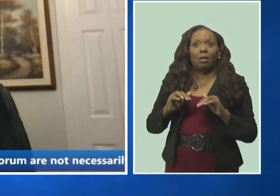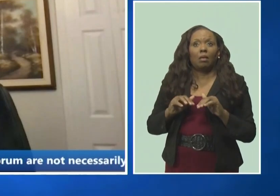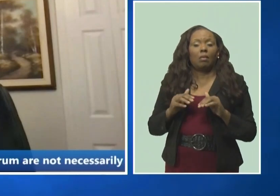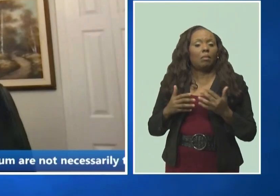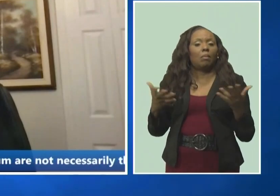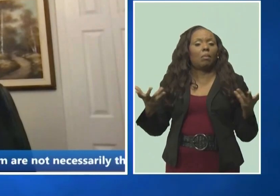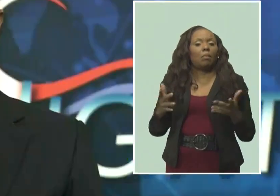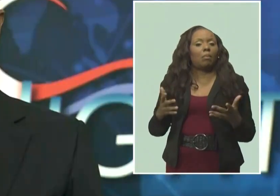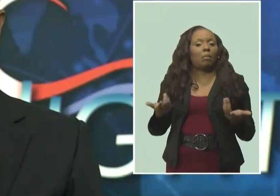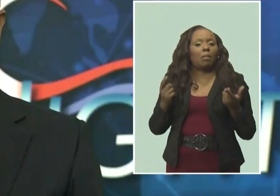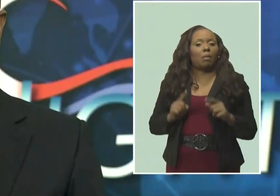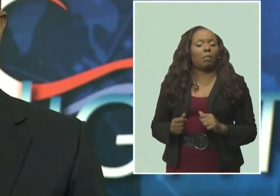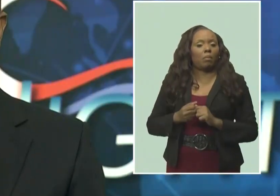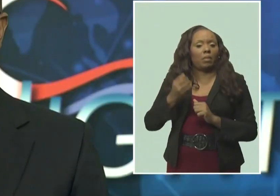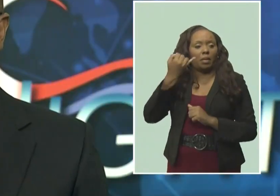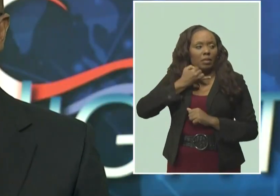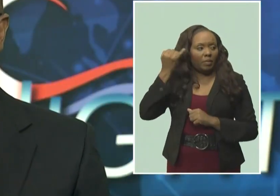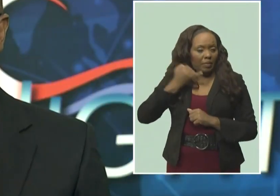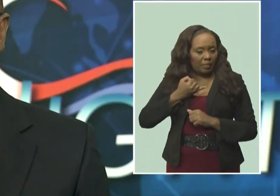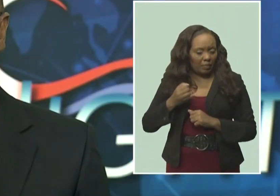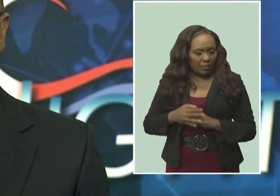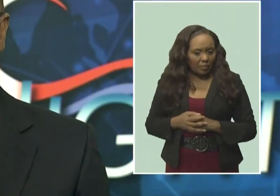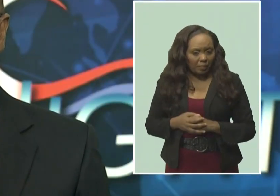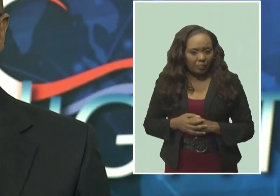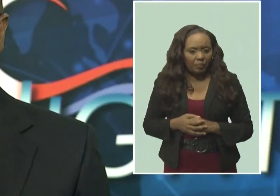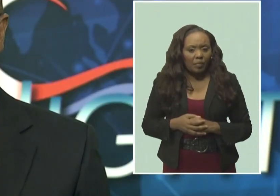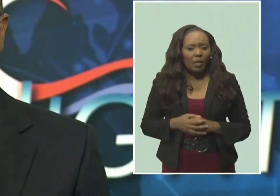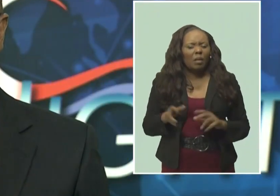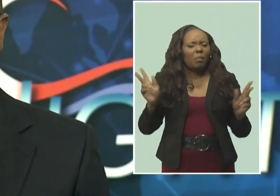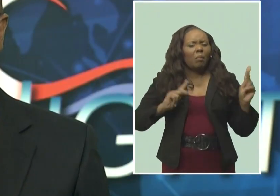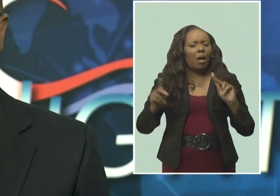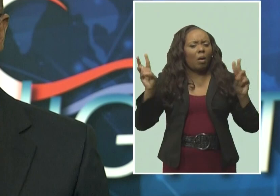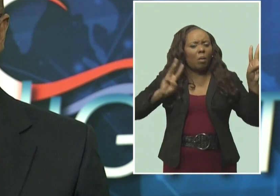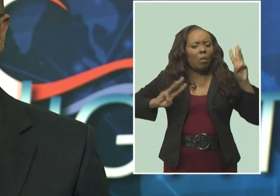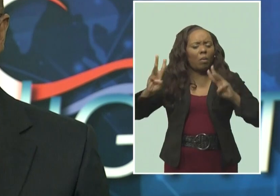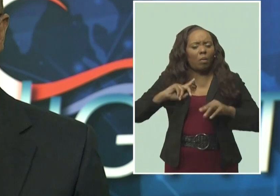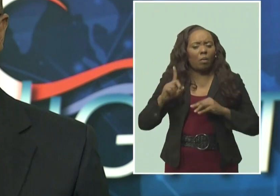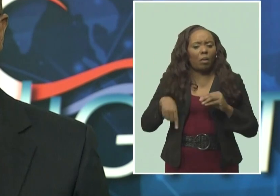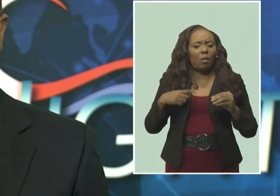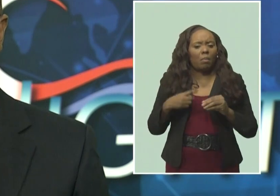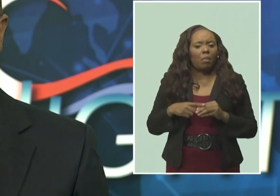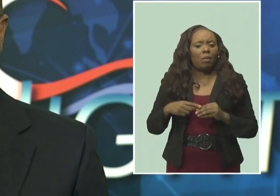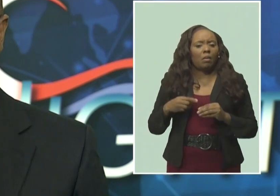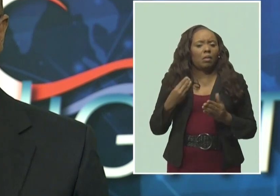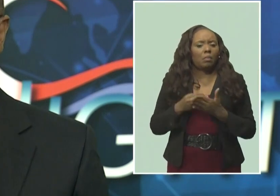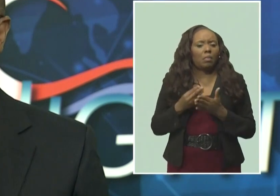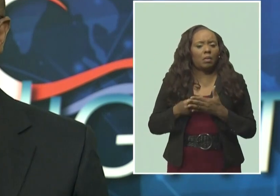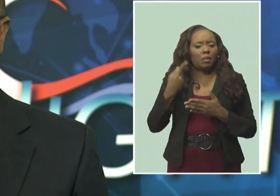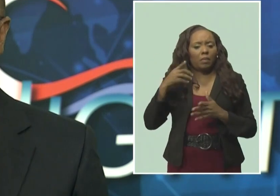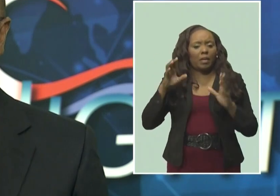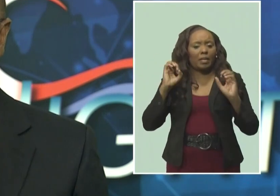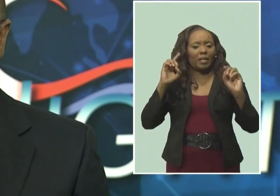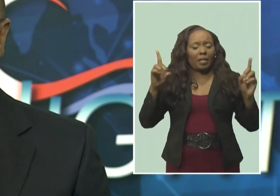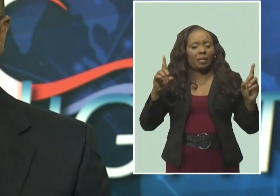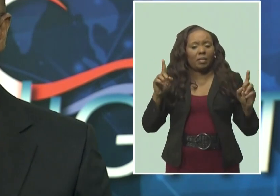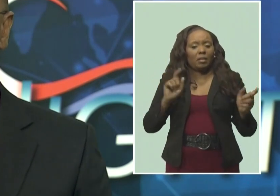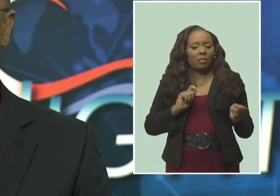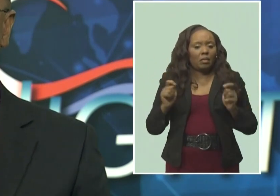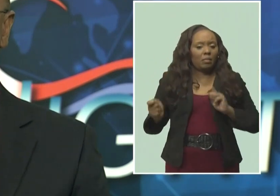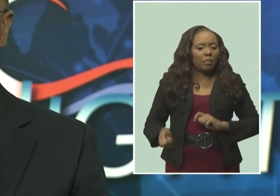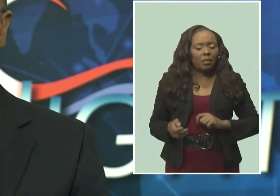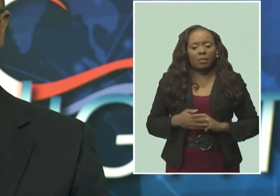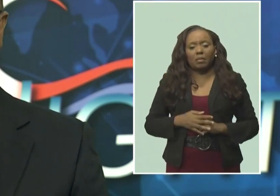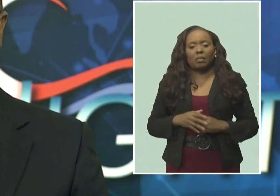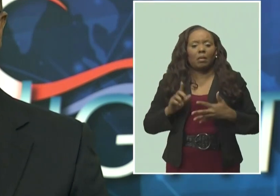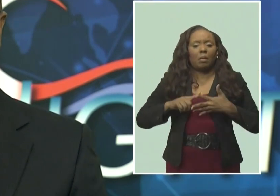fare. There are concerns about the financing of the education transformation process, parental involvement,